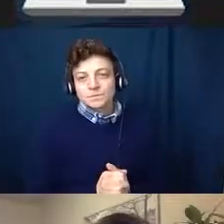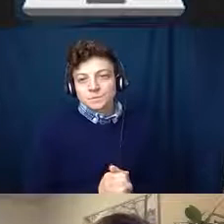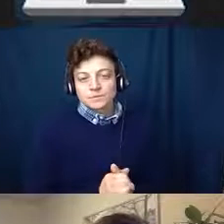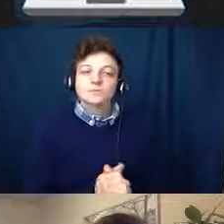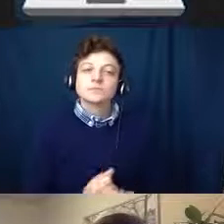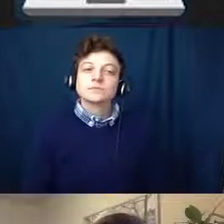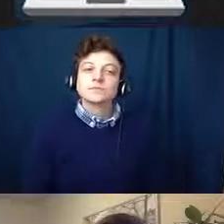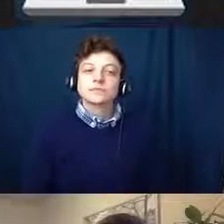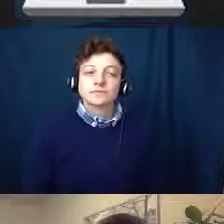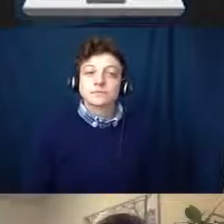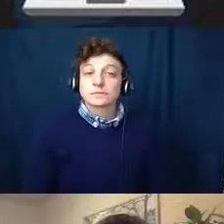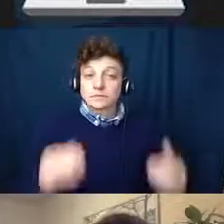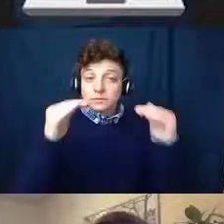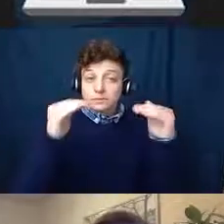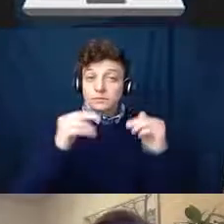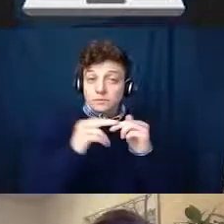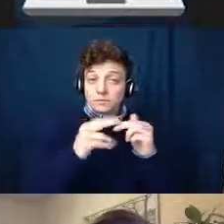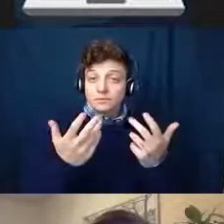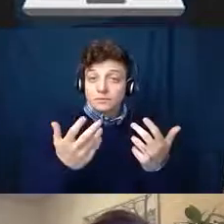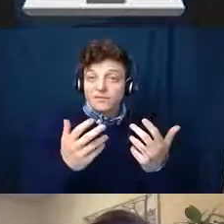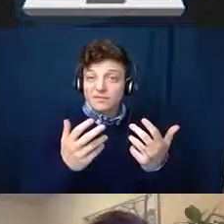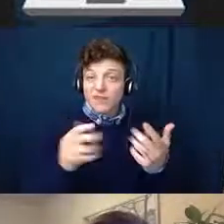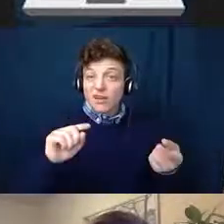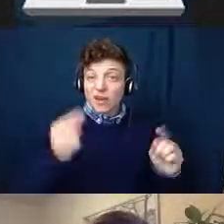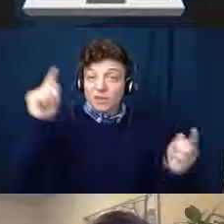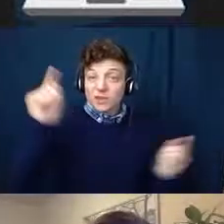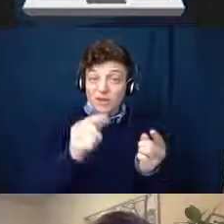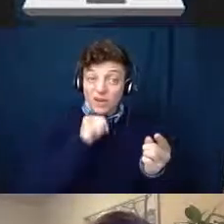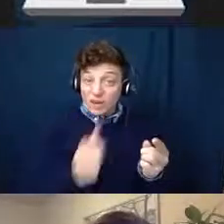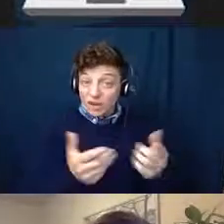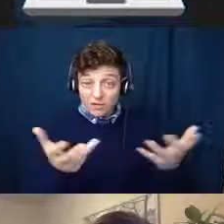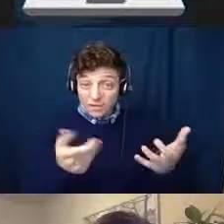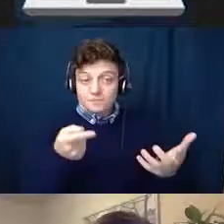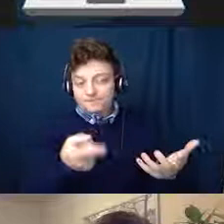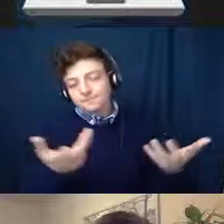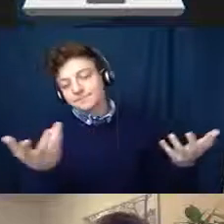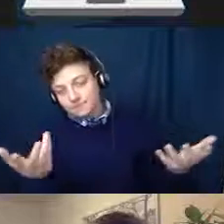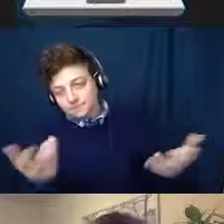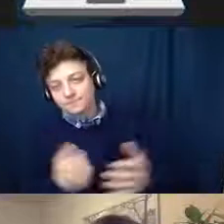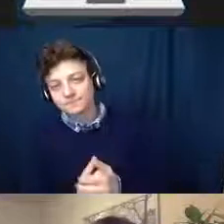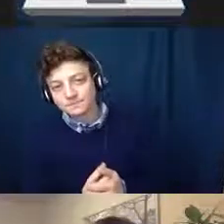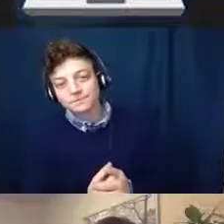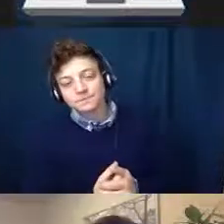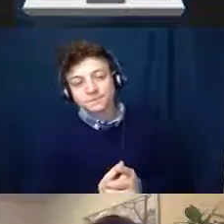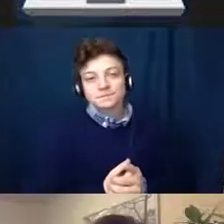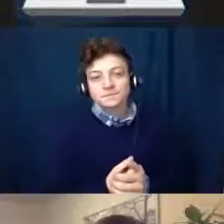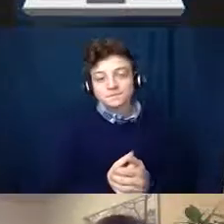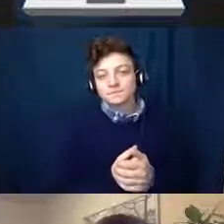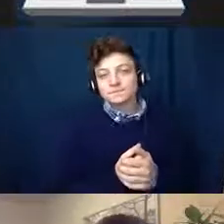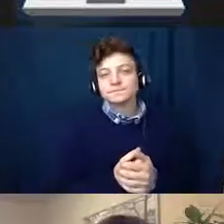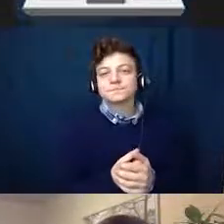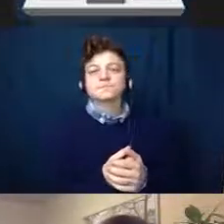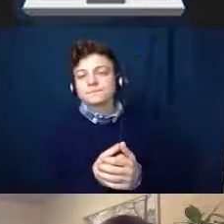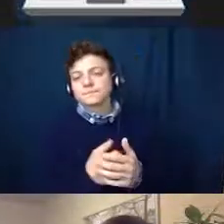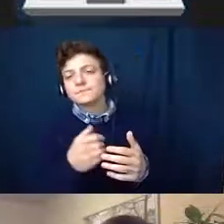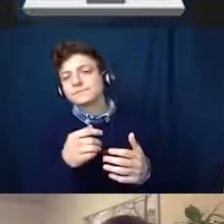And so what does harm reduction not mean? What does it not mean to improve the lives of people who use drugs? And a big piece of